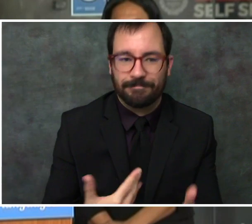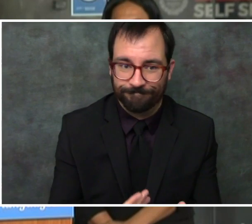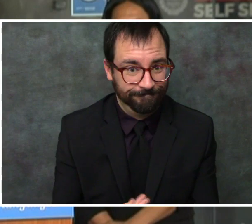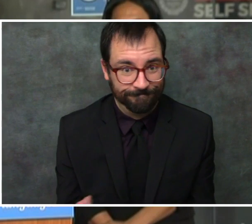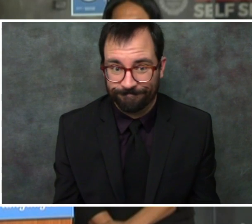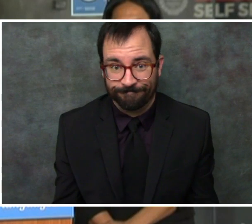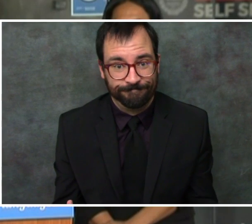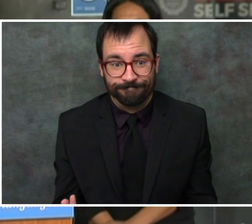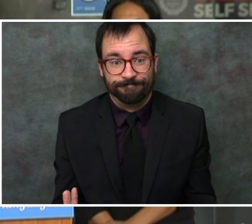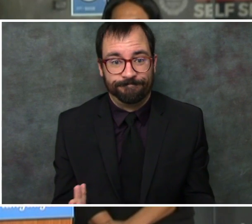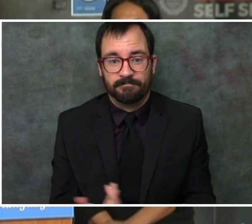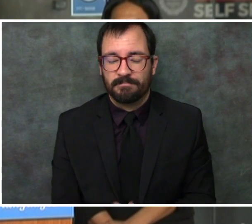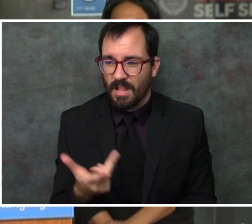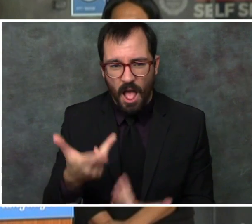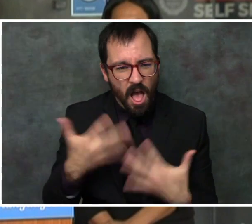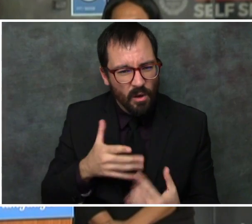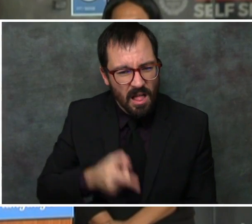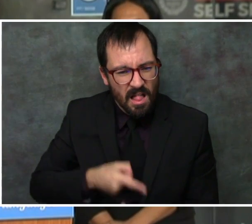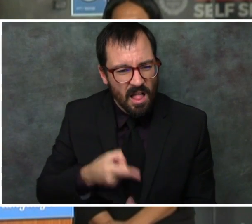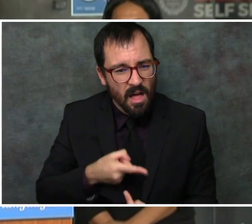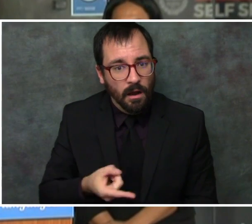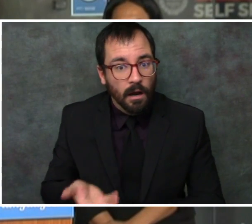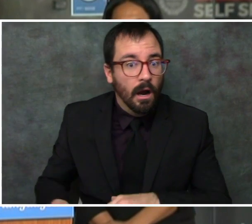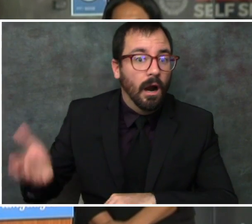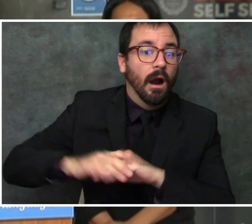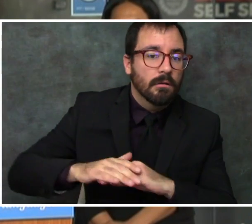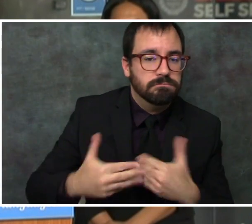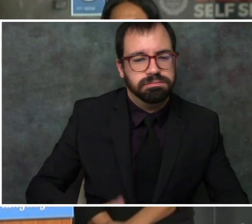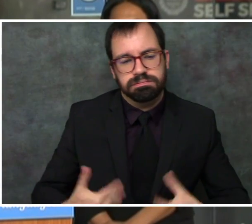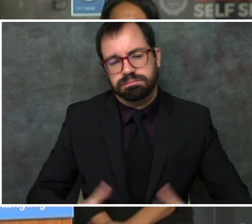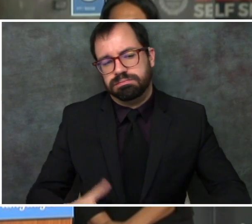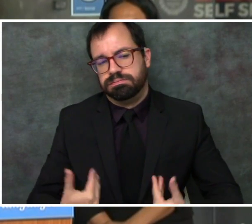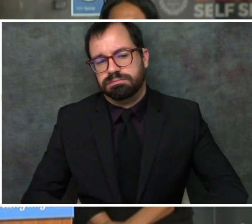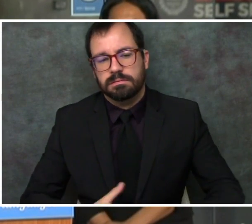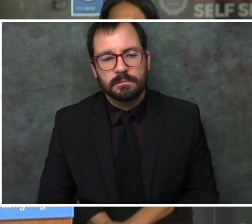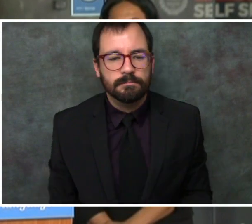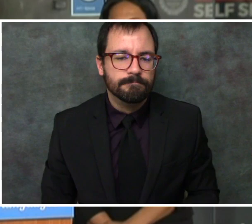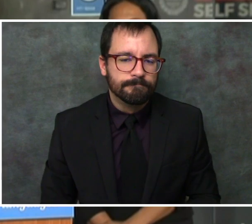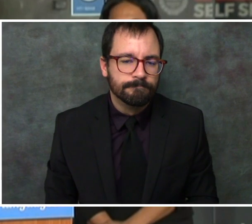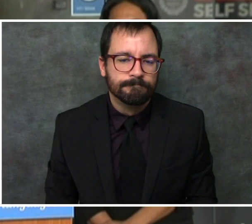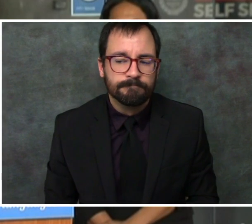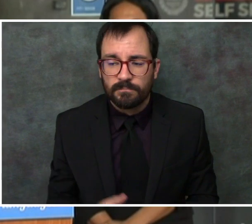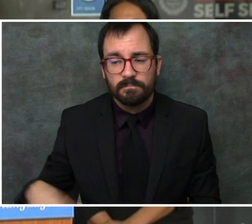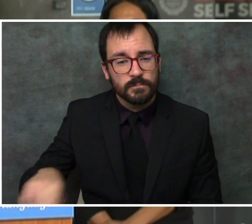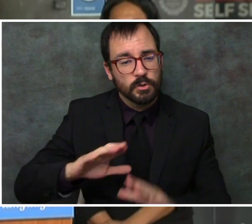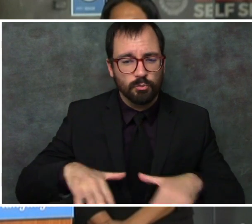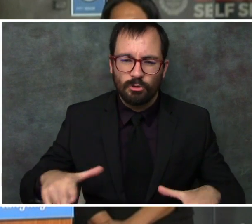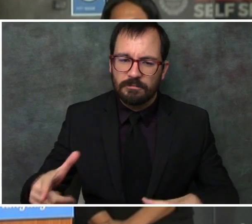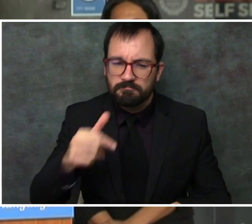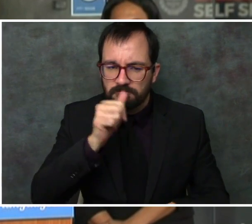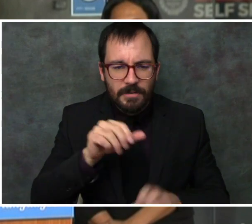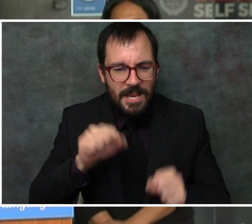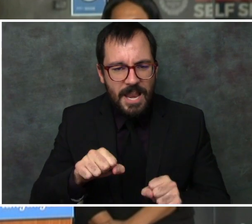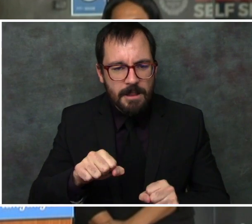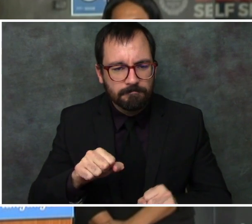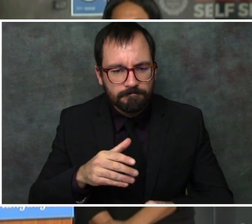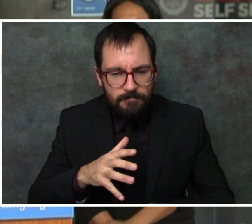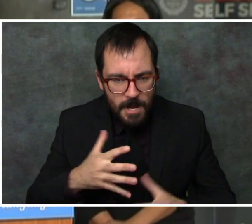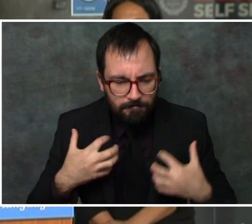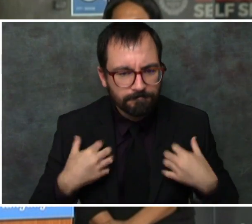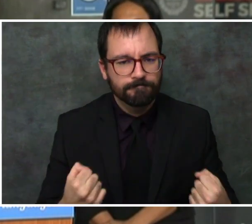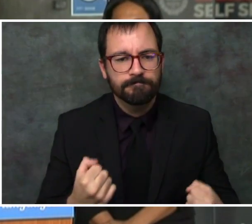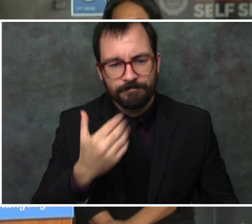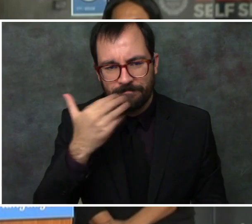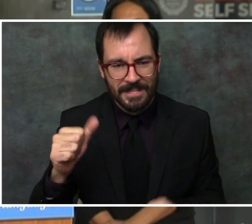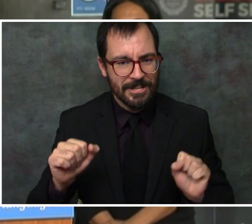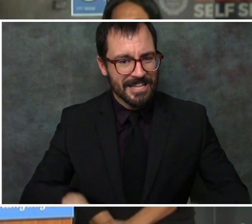things going on. Our children are resilient, but they still need these services. At home, we can't provide all these wraparound services that the school